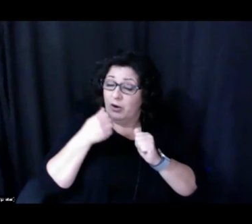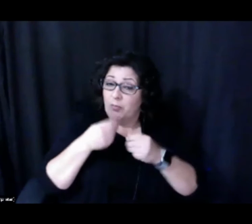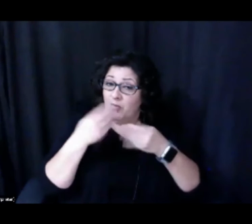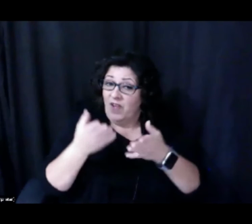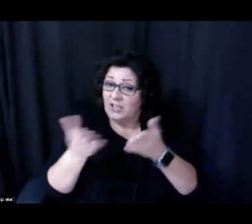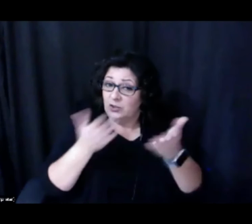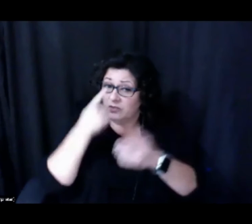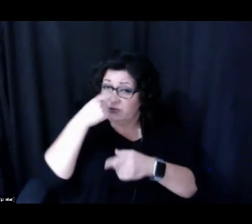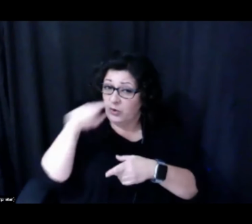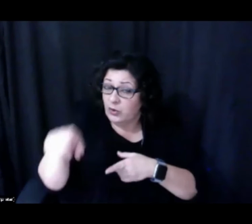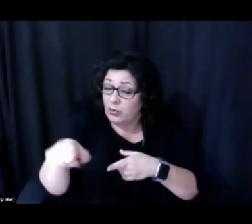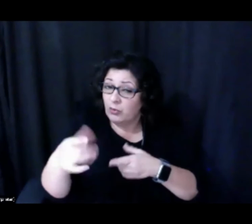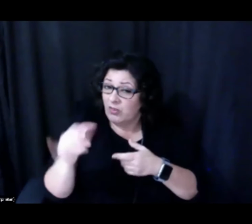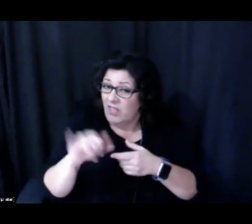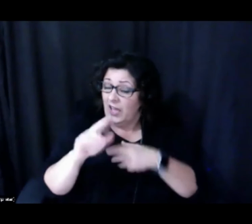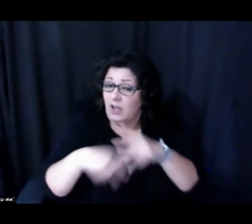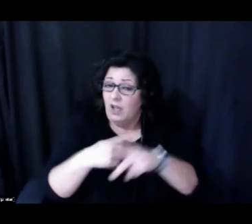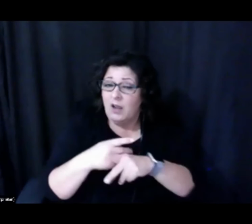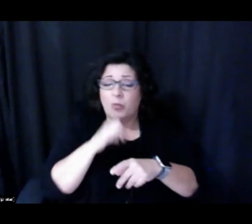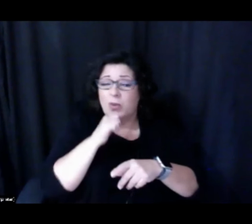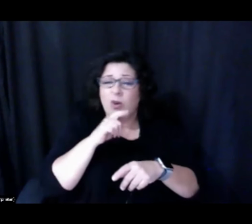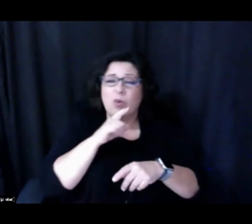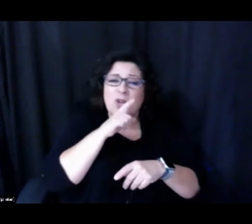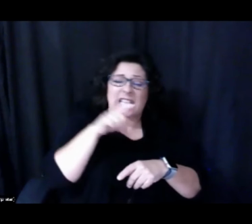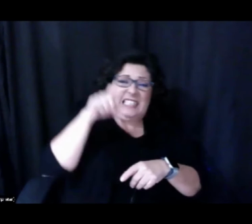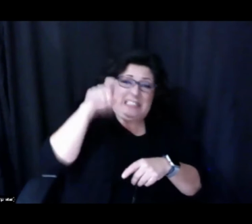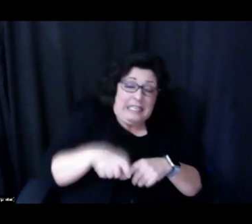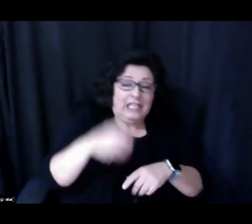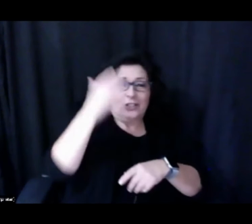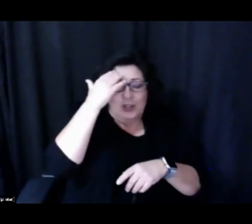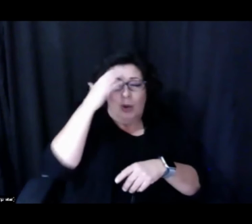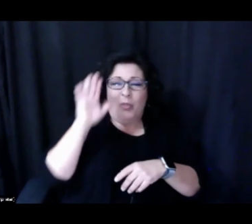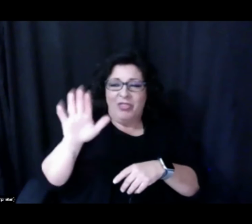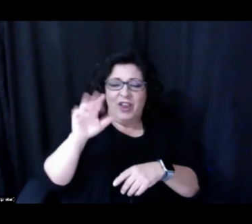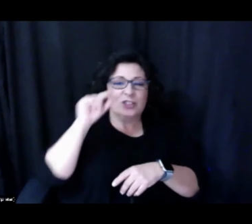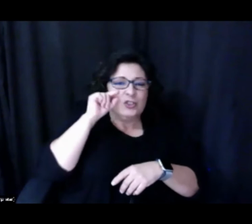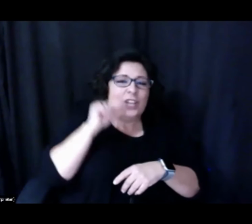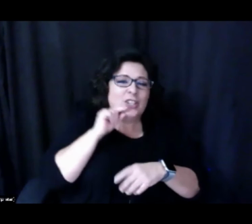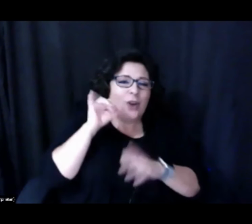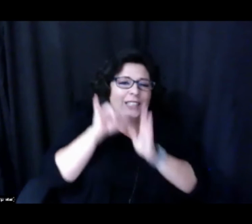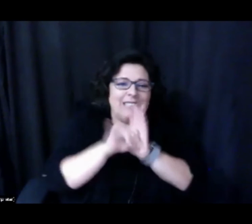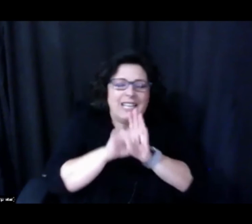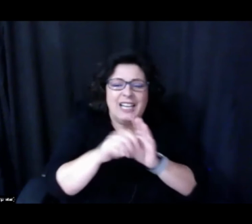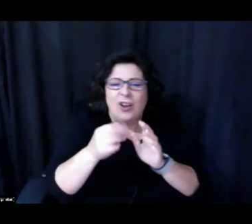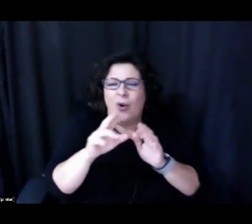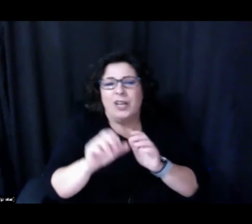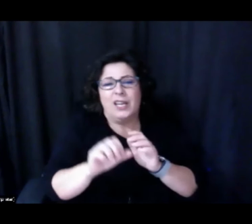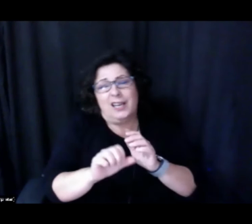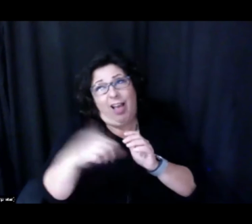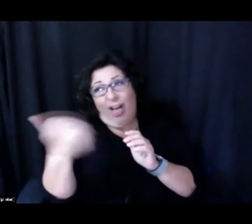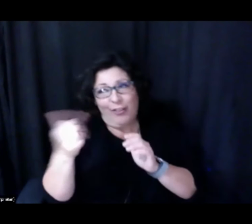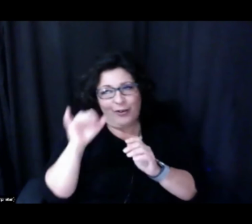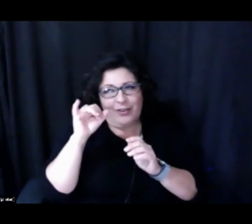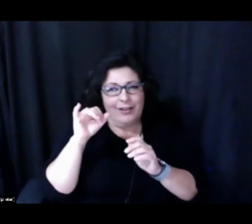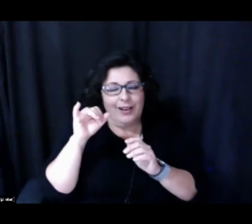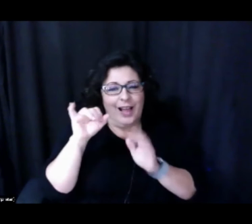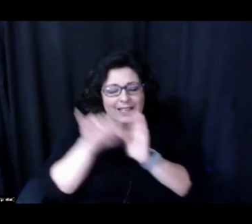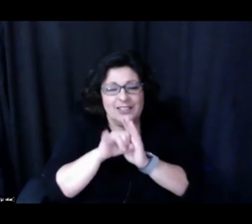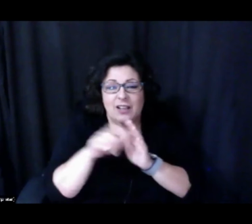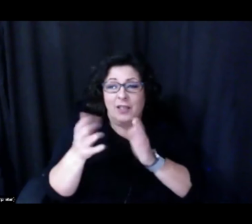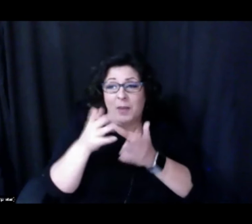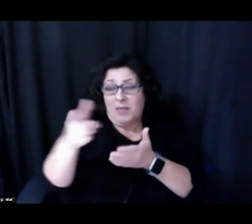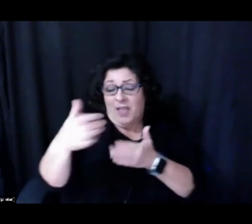to you? Something like that. But we don't necessarily need to know their gender identity or any other identity for that matter that they may